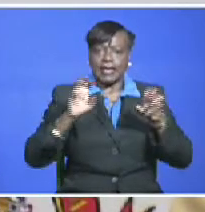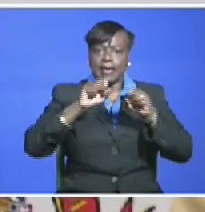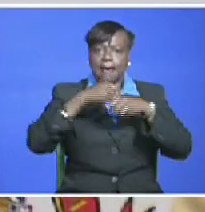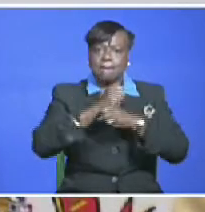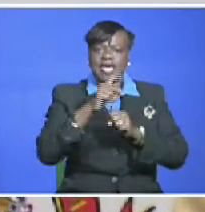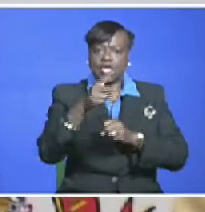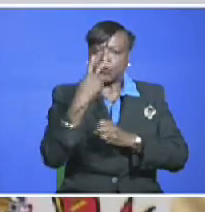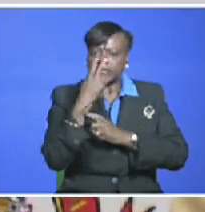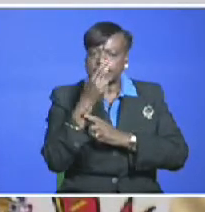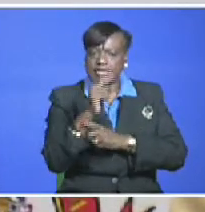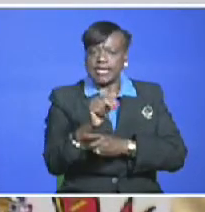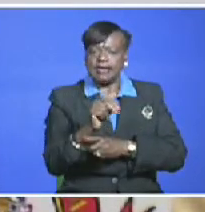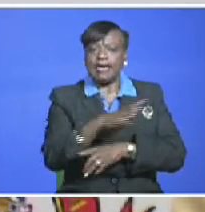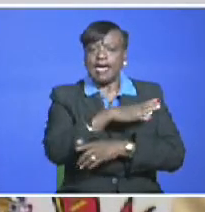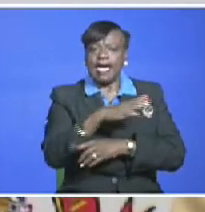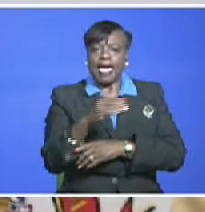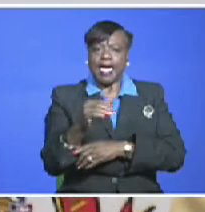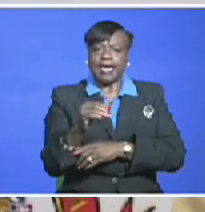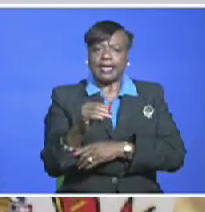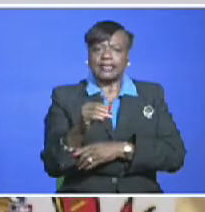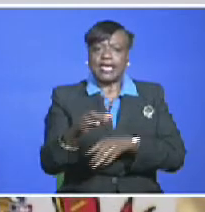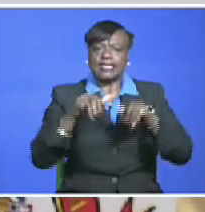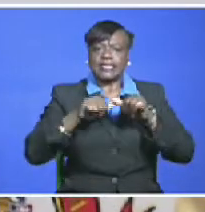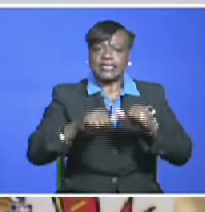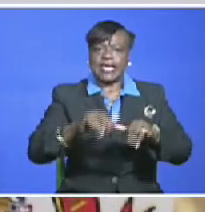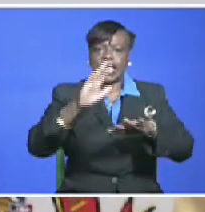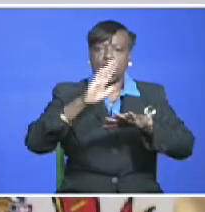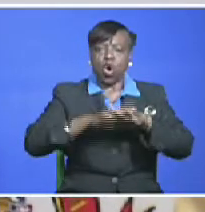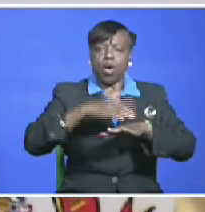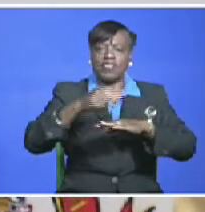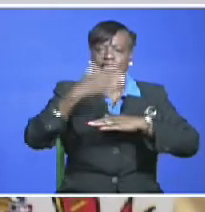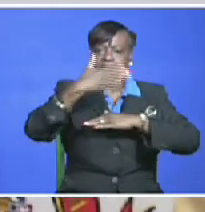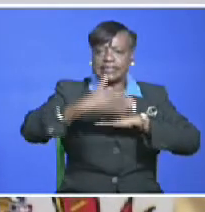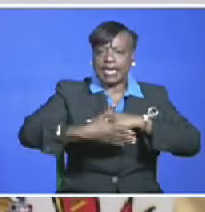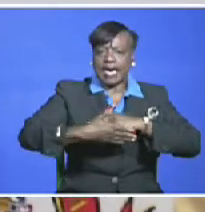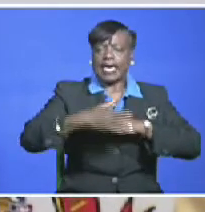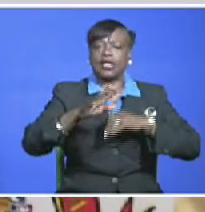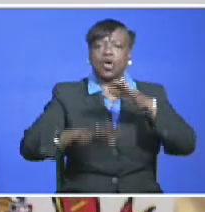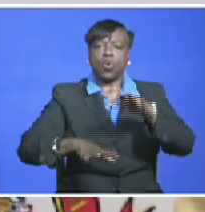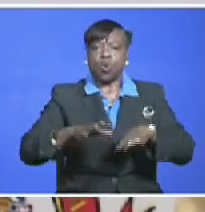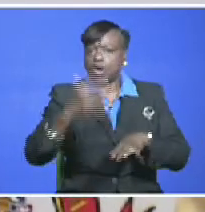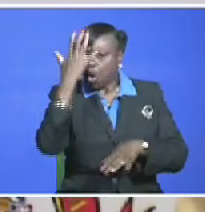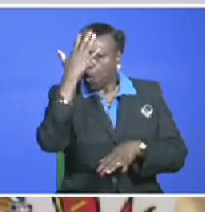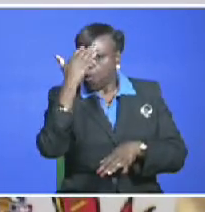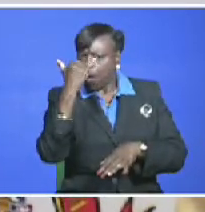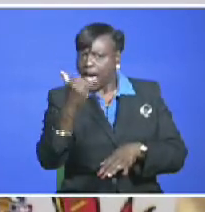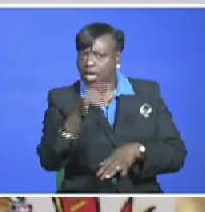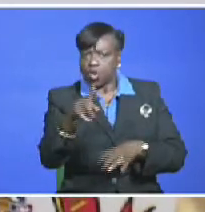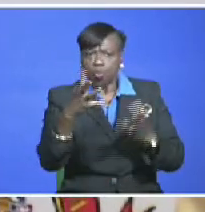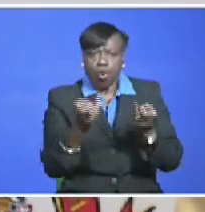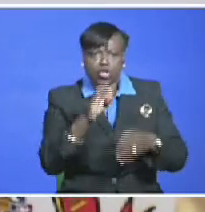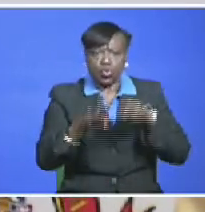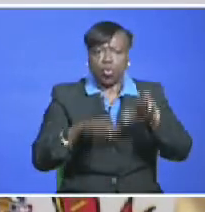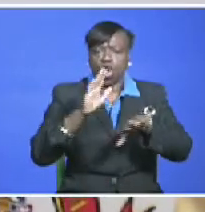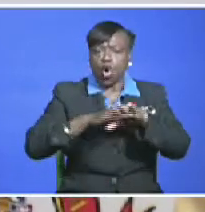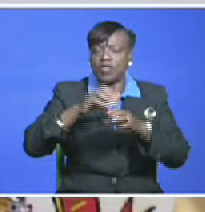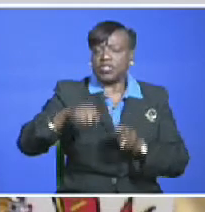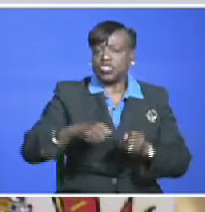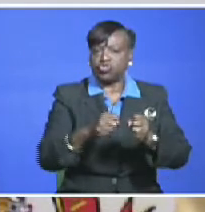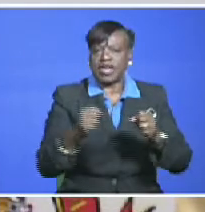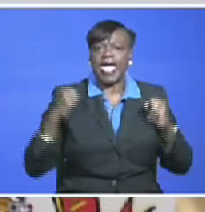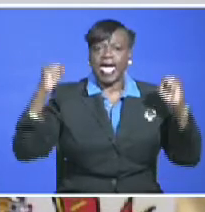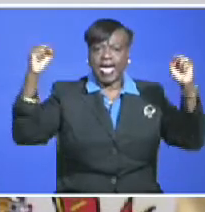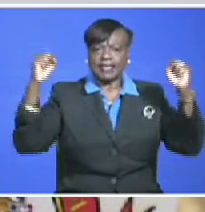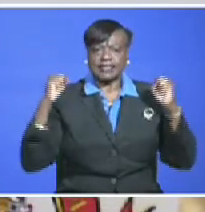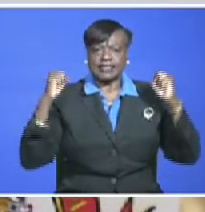visible. And also, stay on the sidewalk. Why would you want to walk on the street exercising